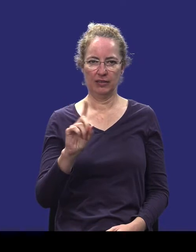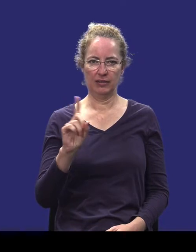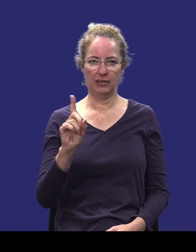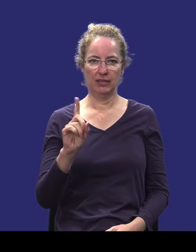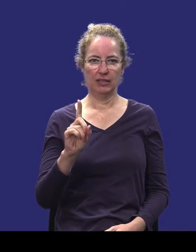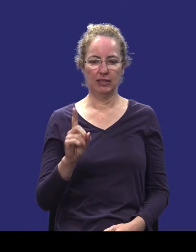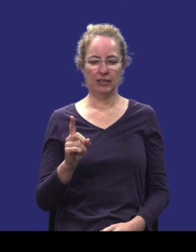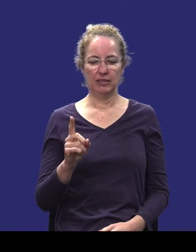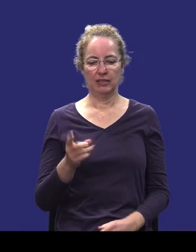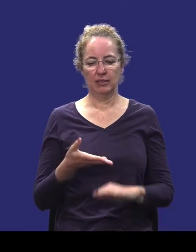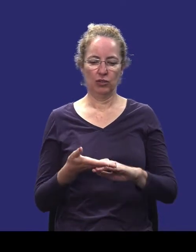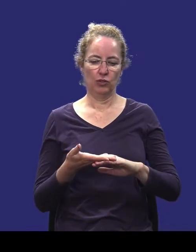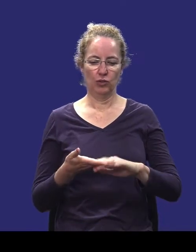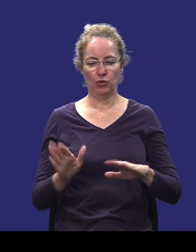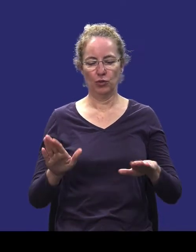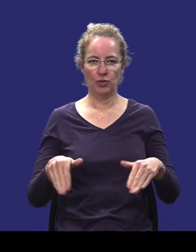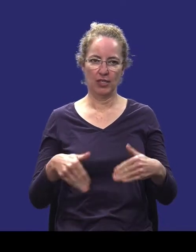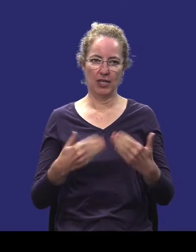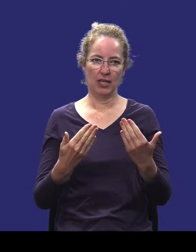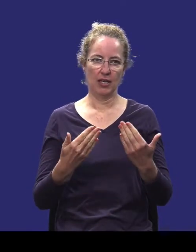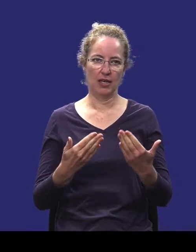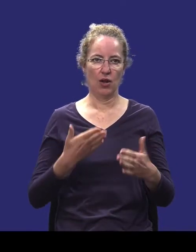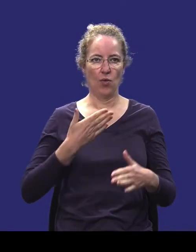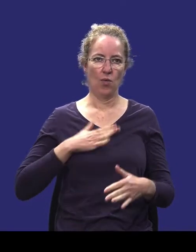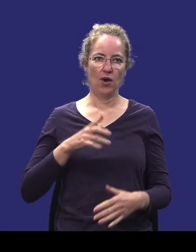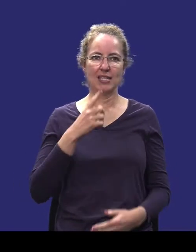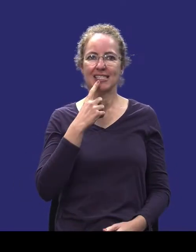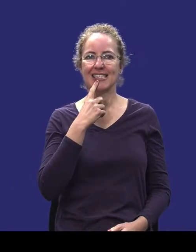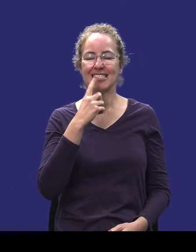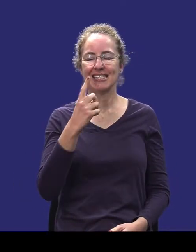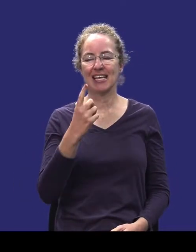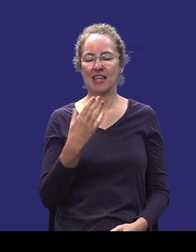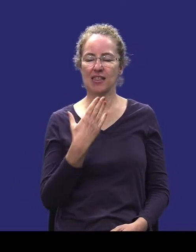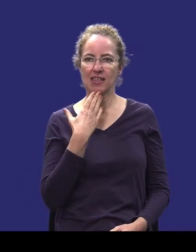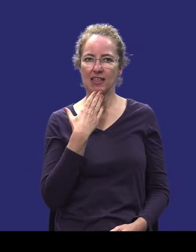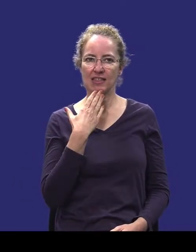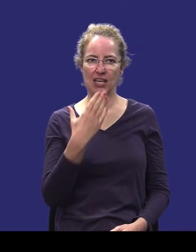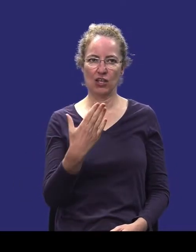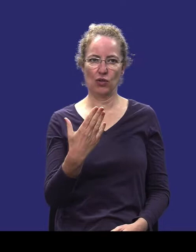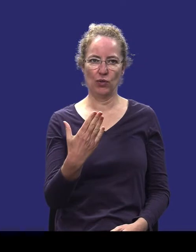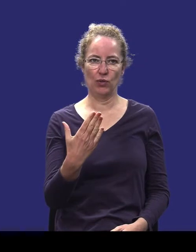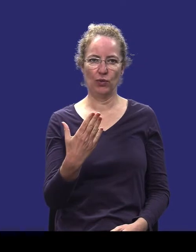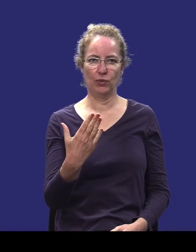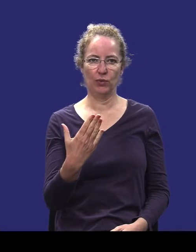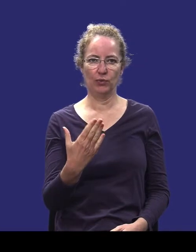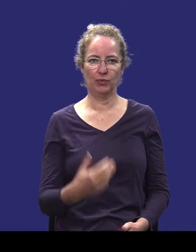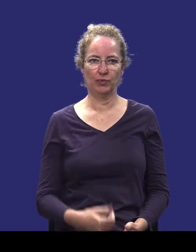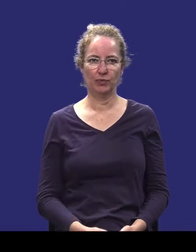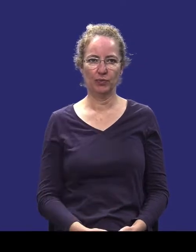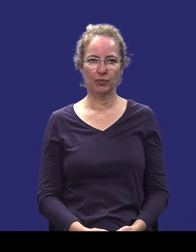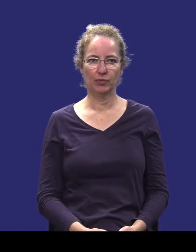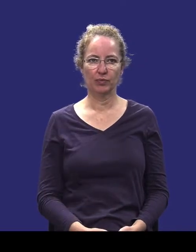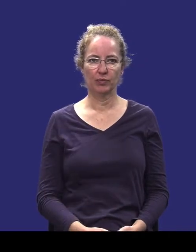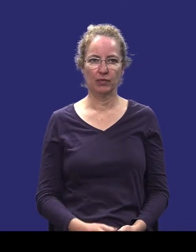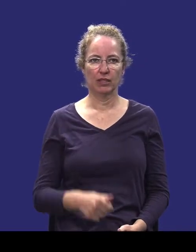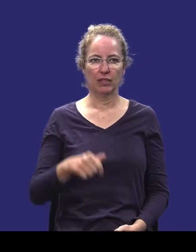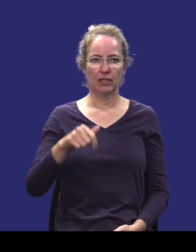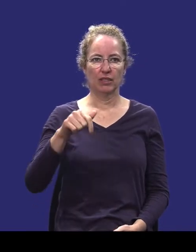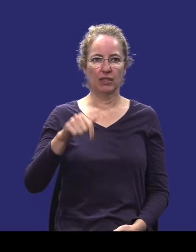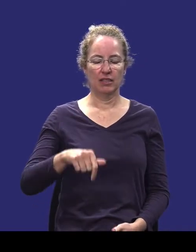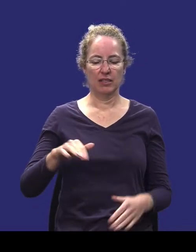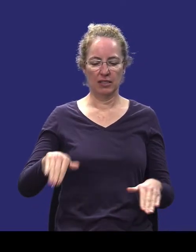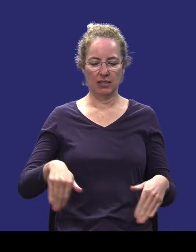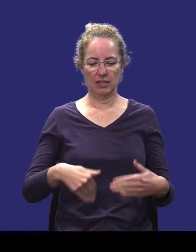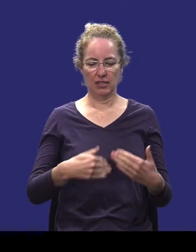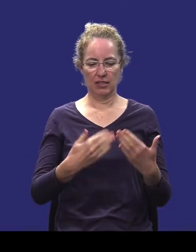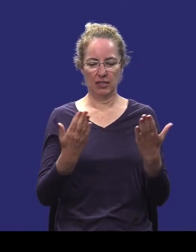Today is a brand new day, and I wanna say thank you. And this is the